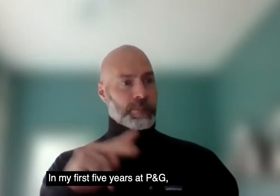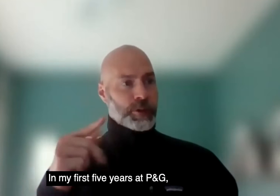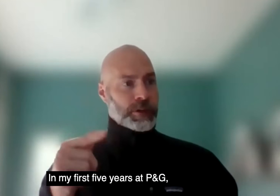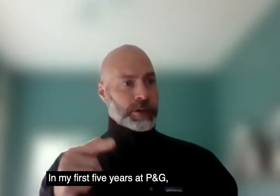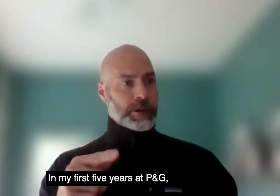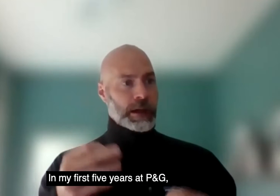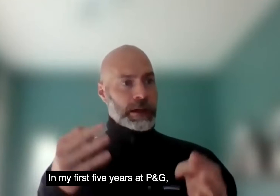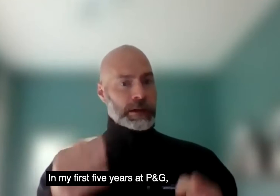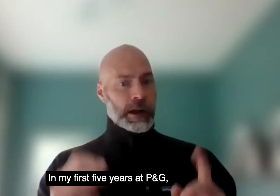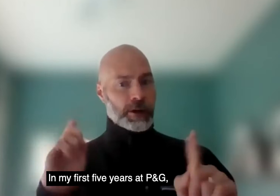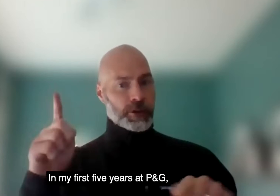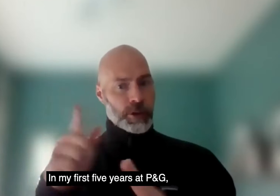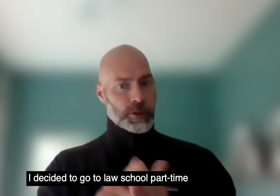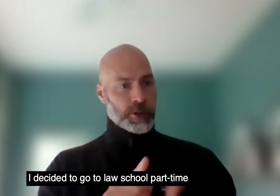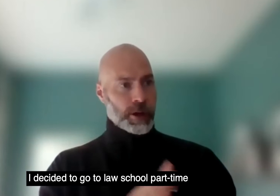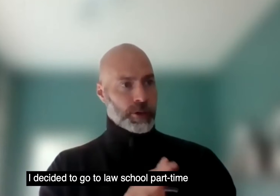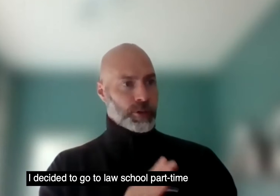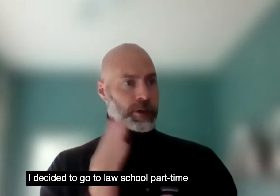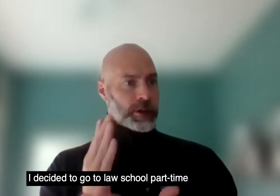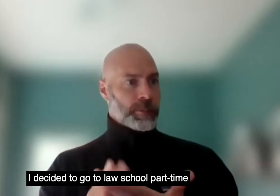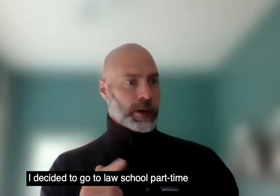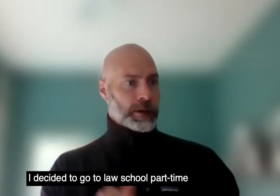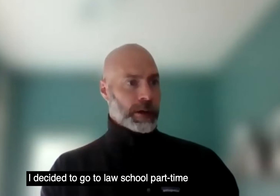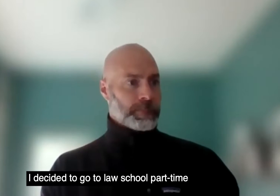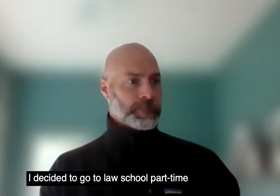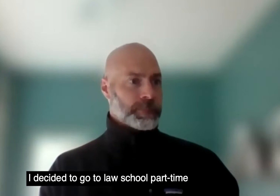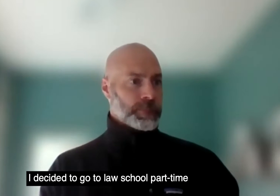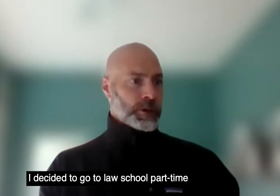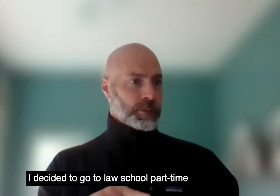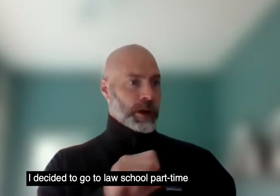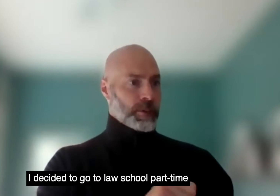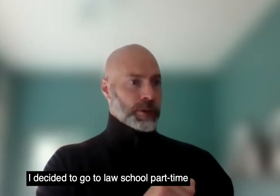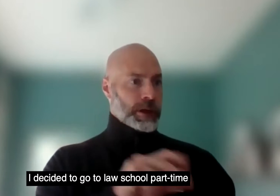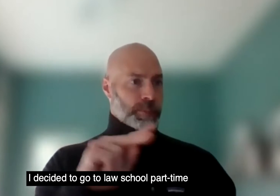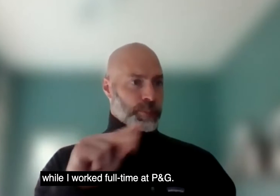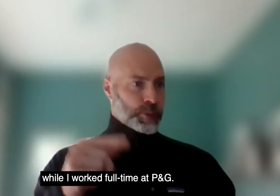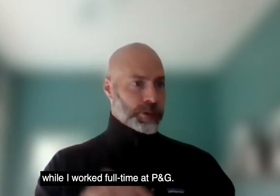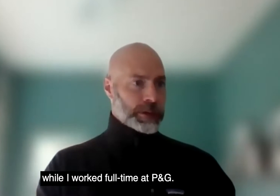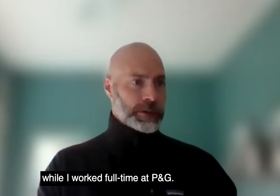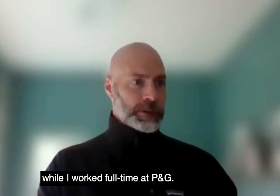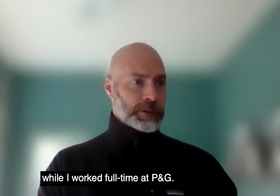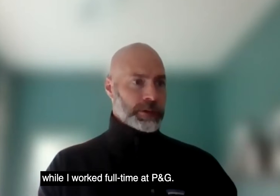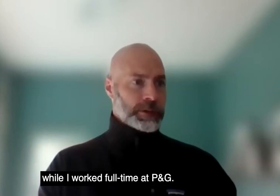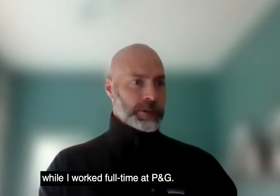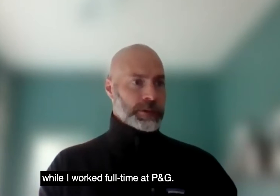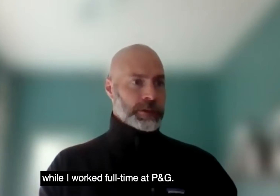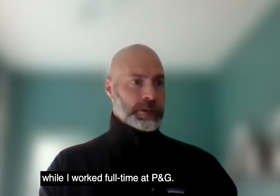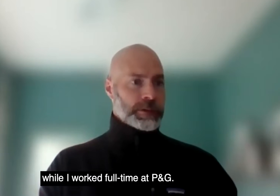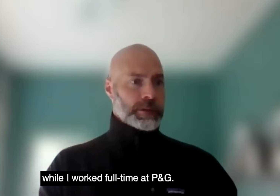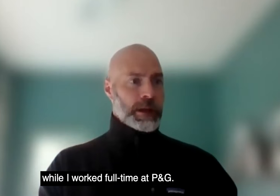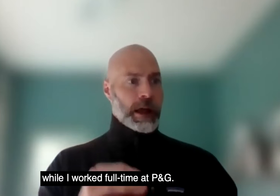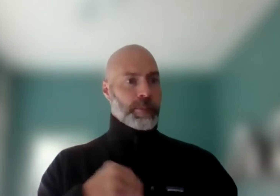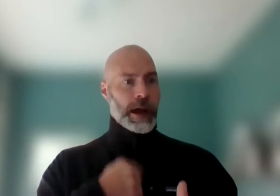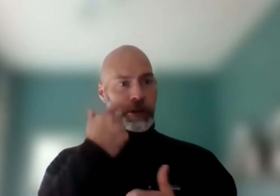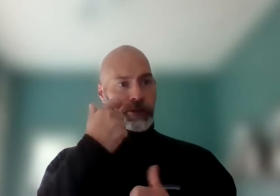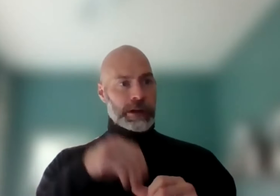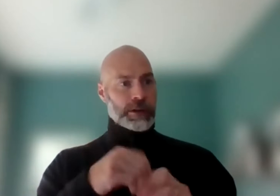In my first 5 years at P&G, I decided to go to law school part-time while I worked full-time at